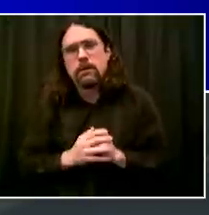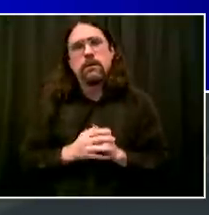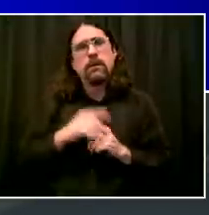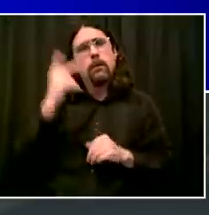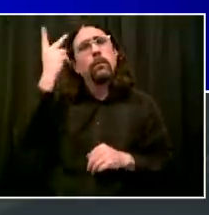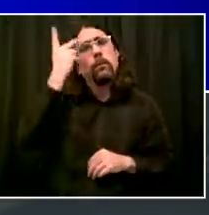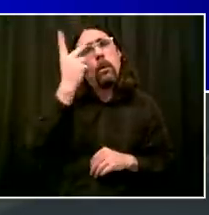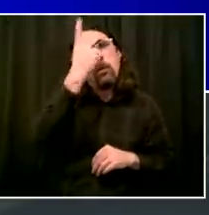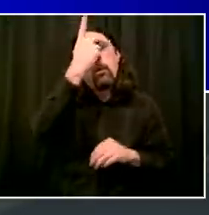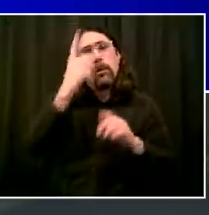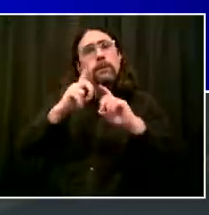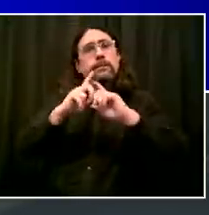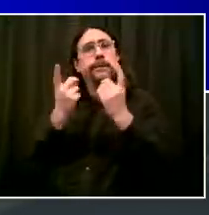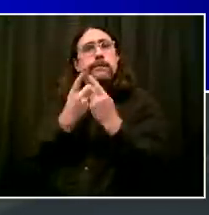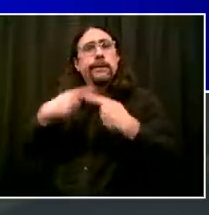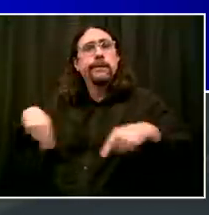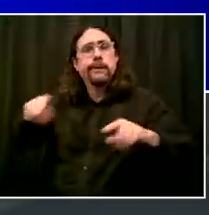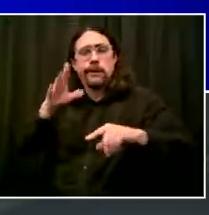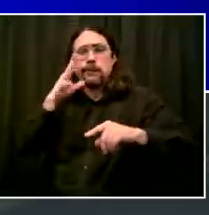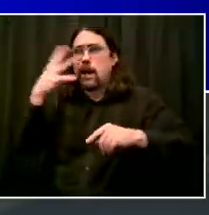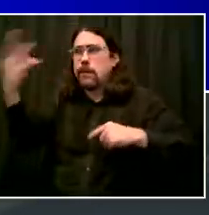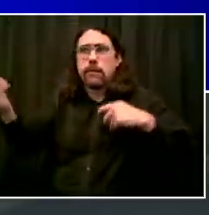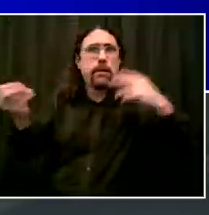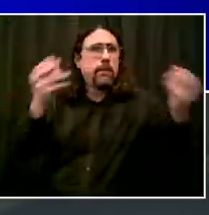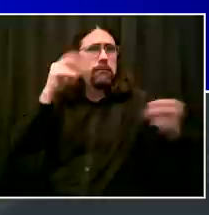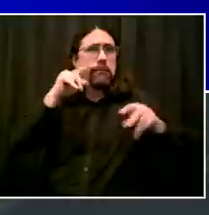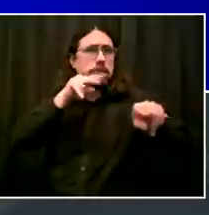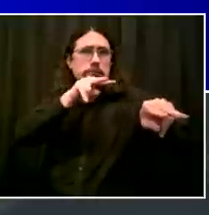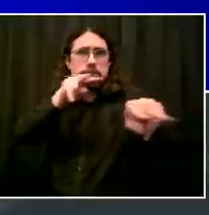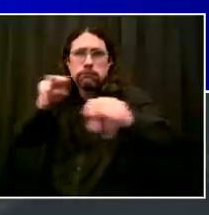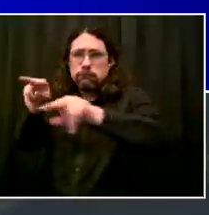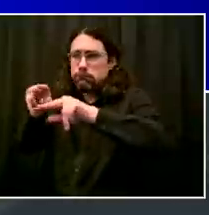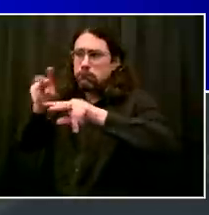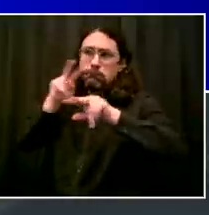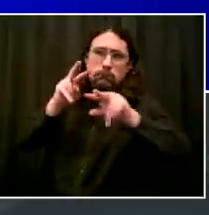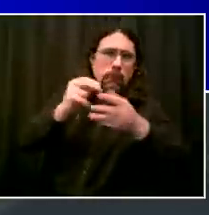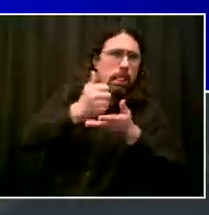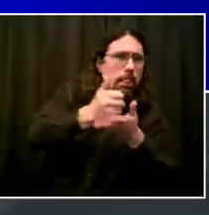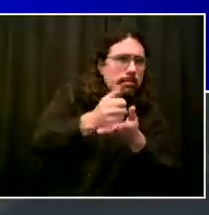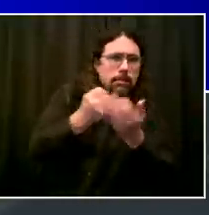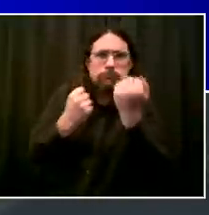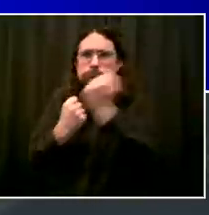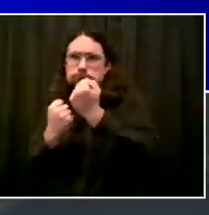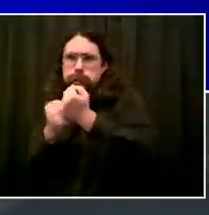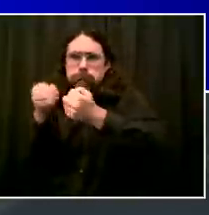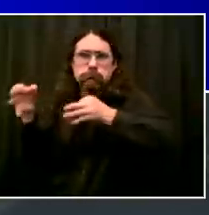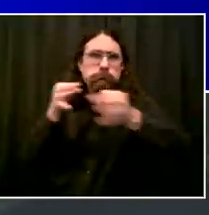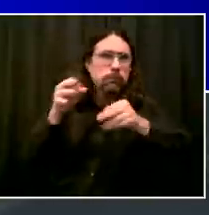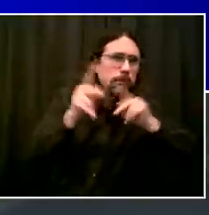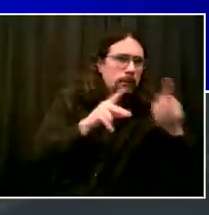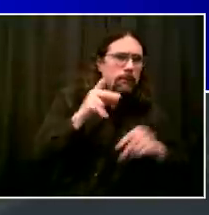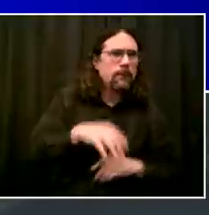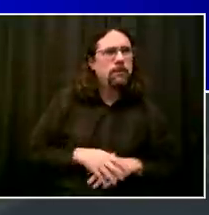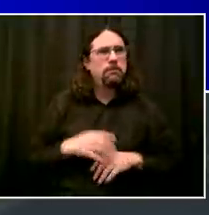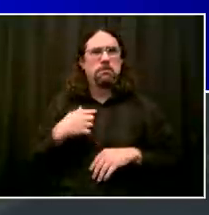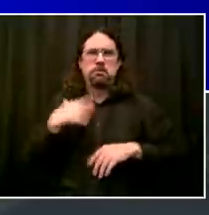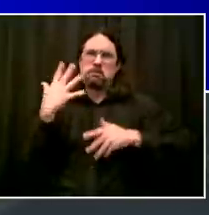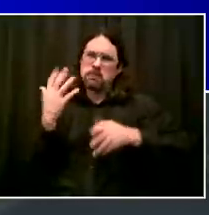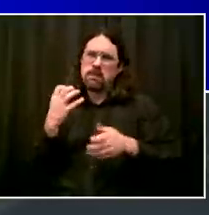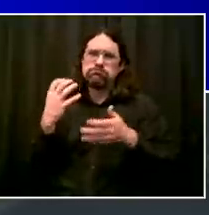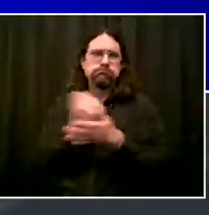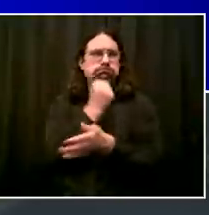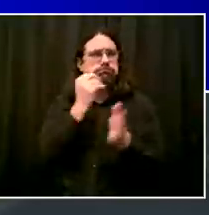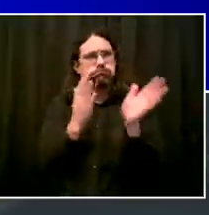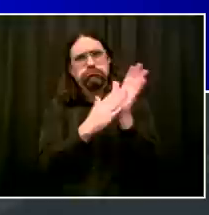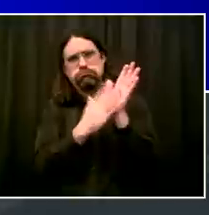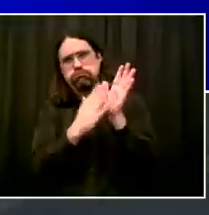week. Parks Department has been stellar in this difficult season. They've been out there educating people, helping people. Anyone